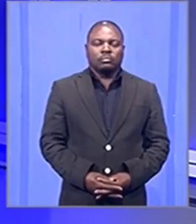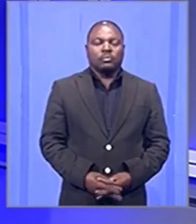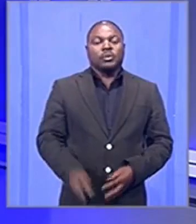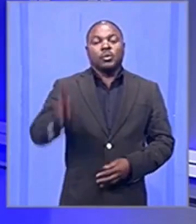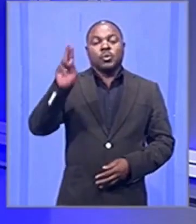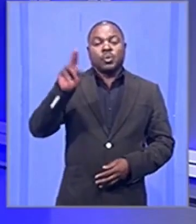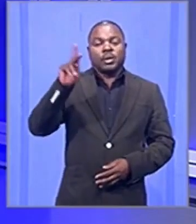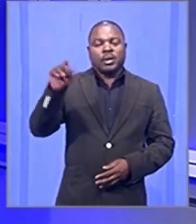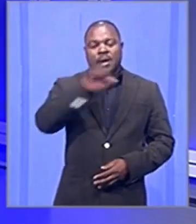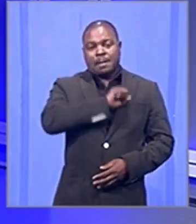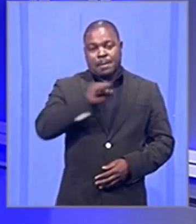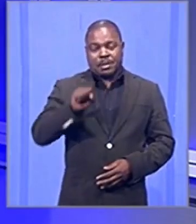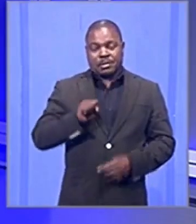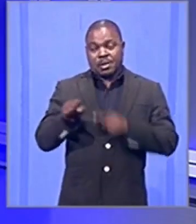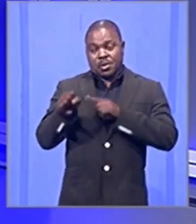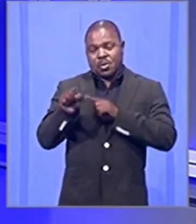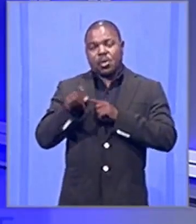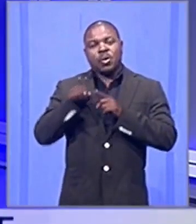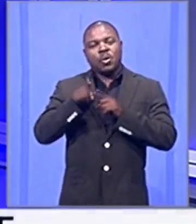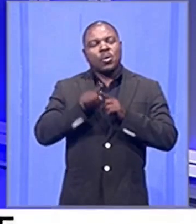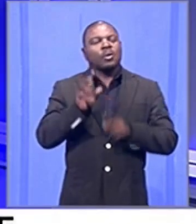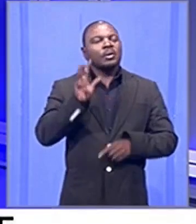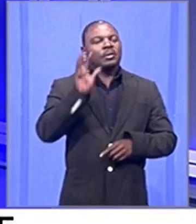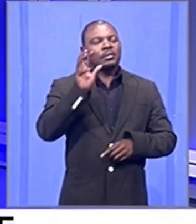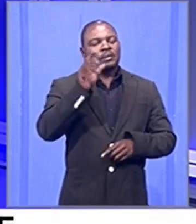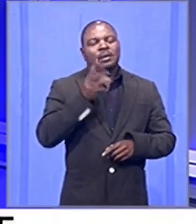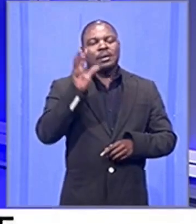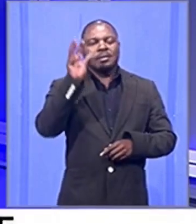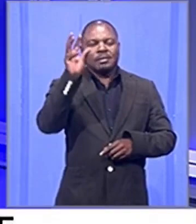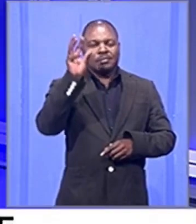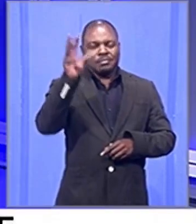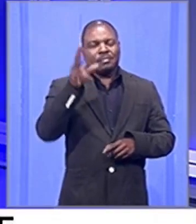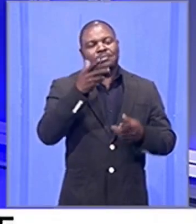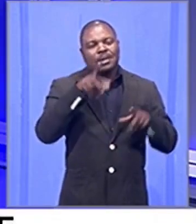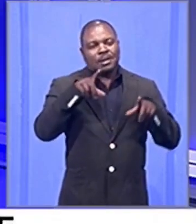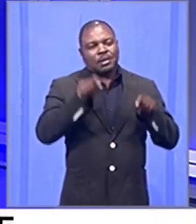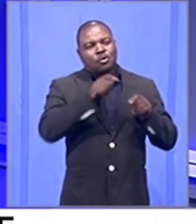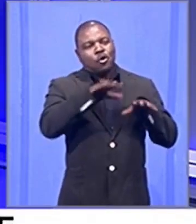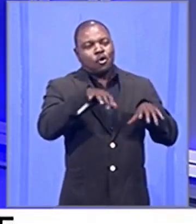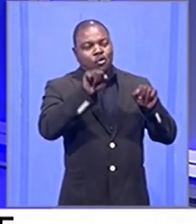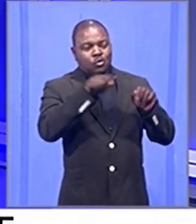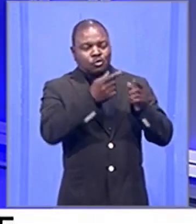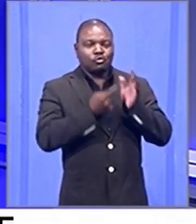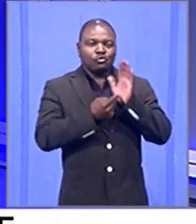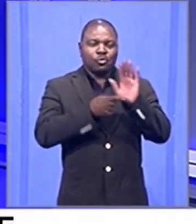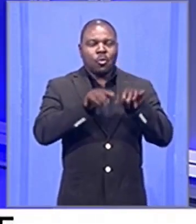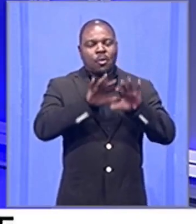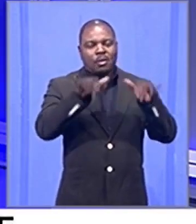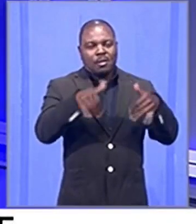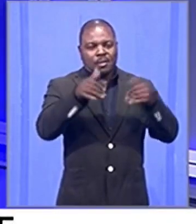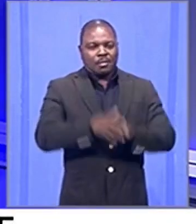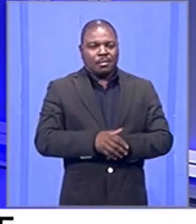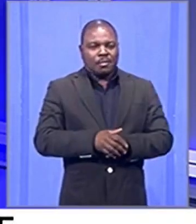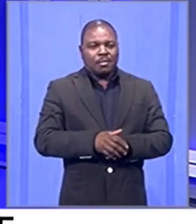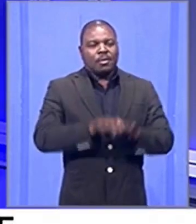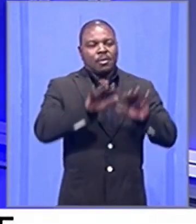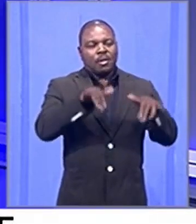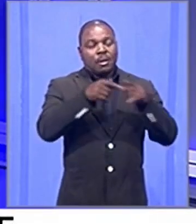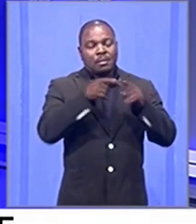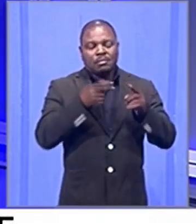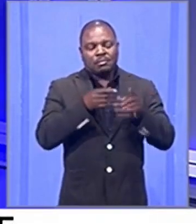Lengosa la Brittany le tshwere dipapadi tsa netball Cape Town o keteka pheletso ya dipontsho tsa mohope wa lefatshe. Mohope o ile wa latwa